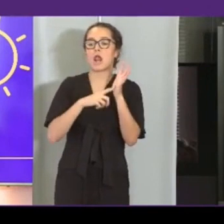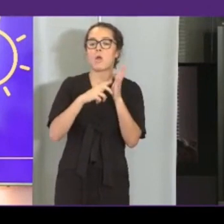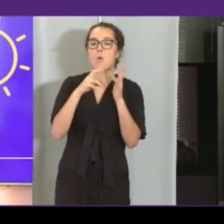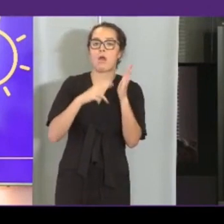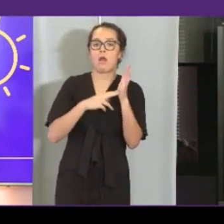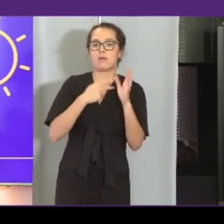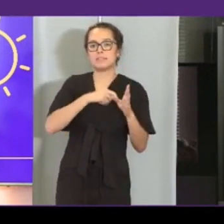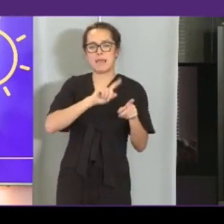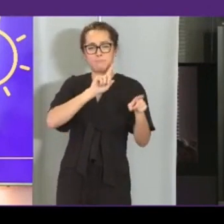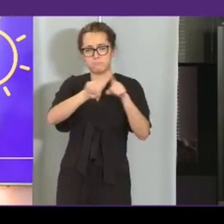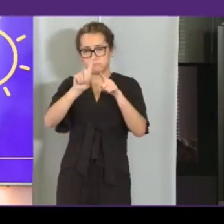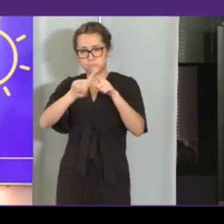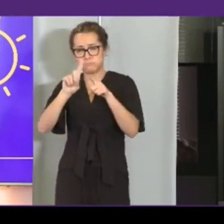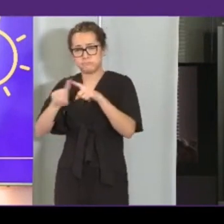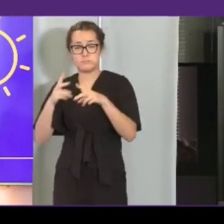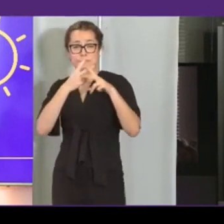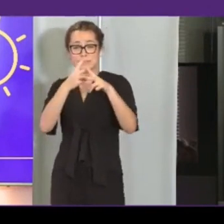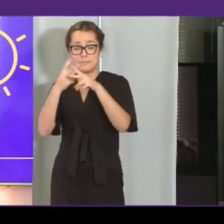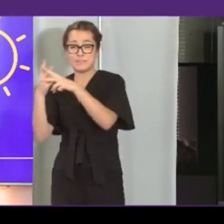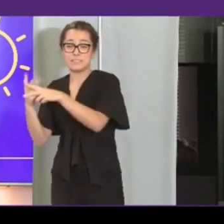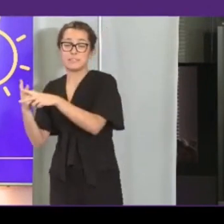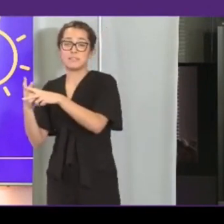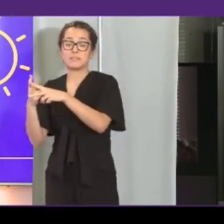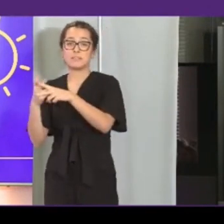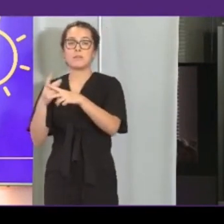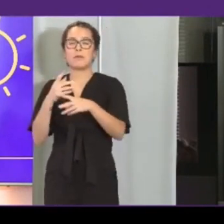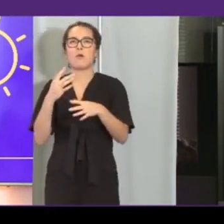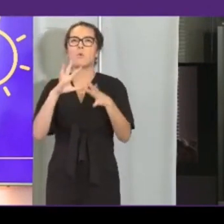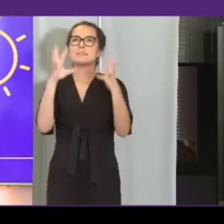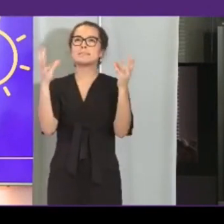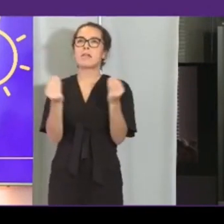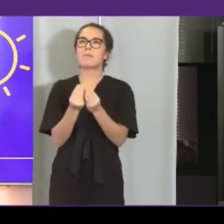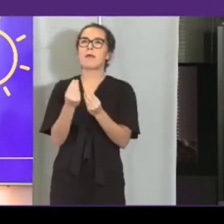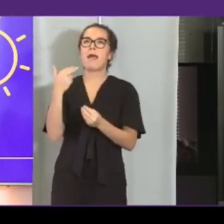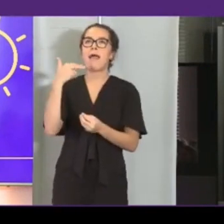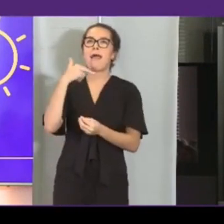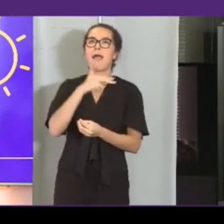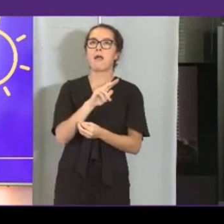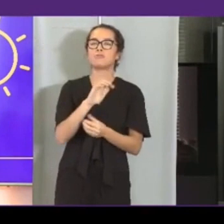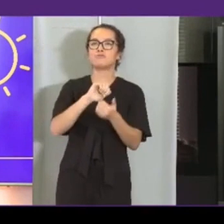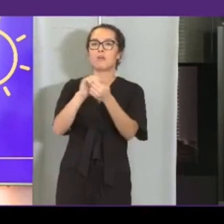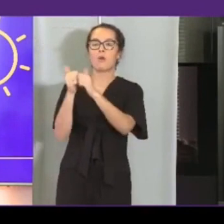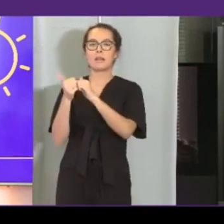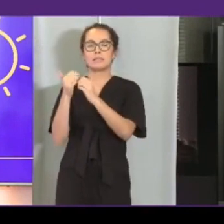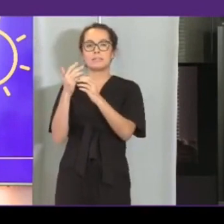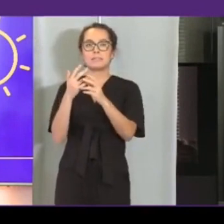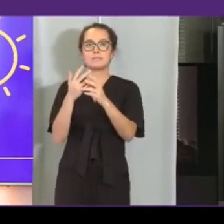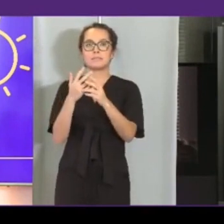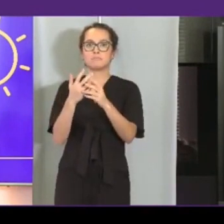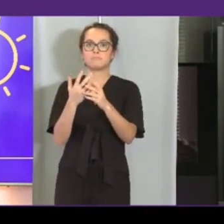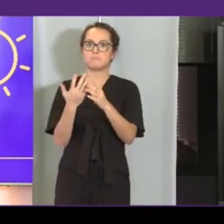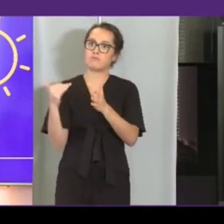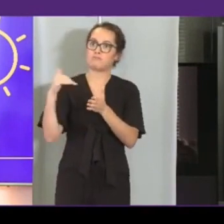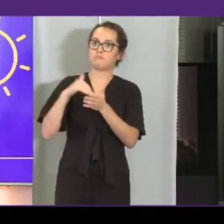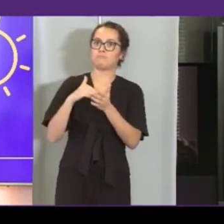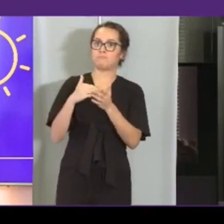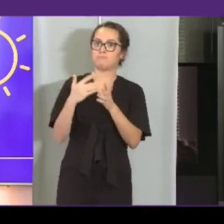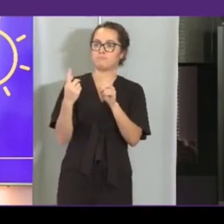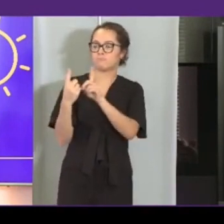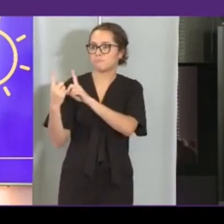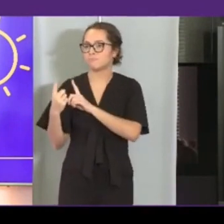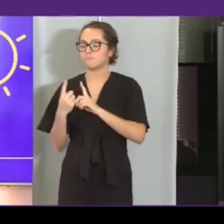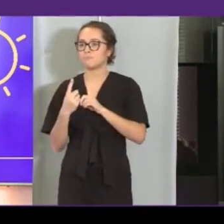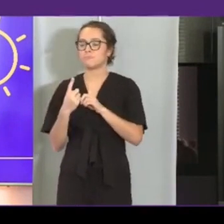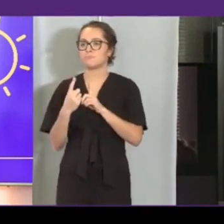the events have drew over 800 colleagues across Sony Europe out of a few thousand. So what we did recently in the past few months